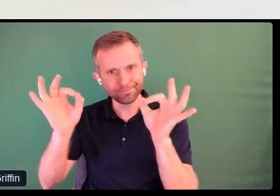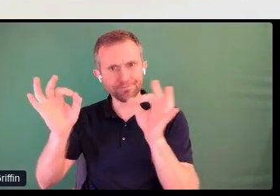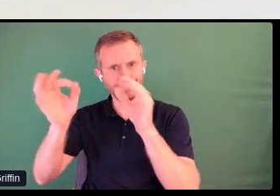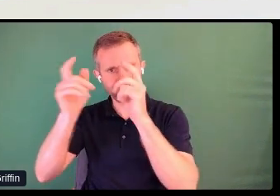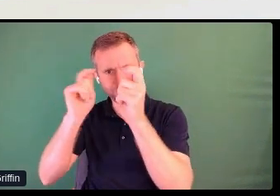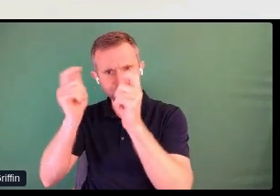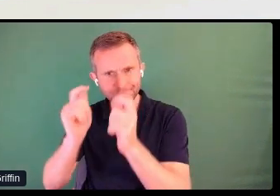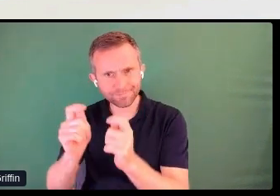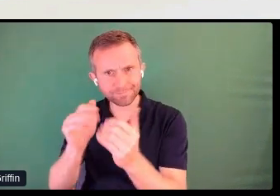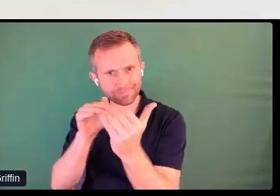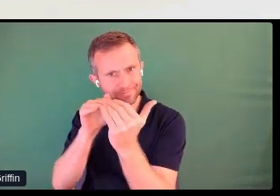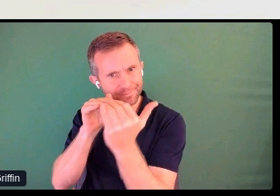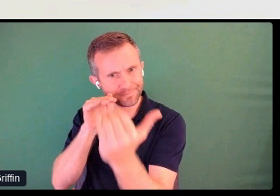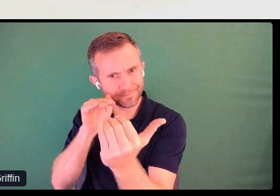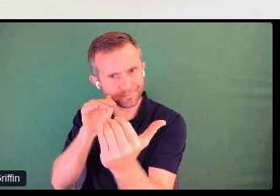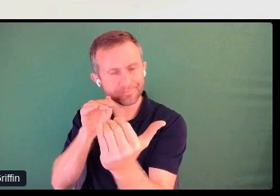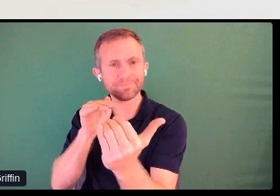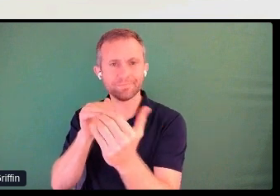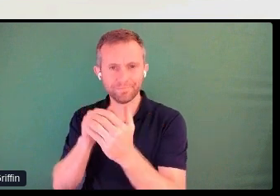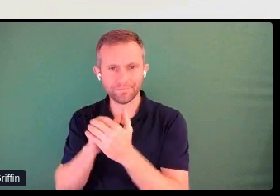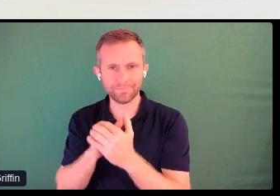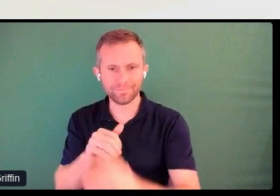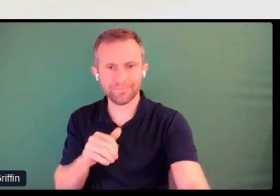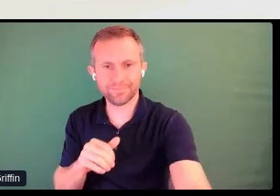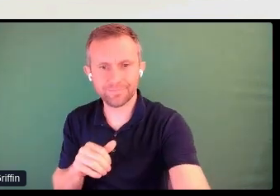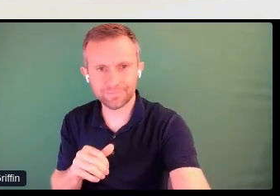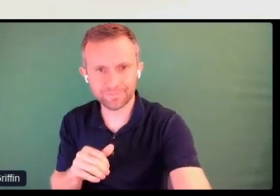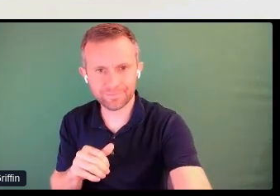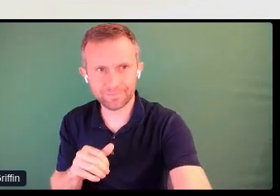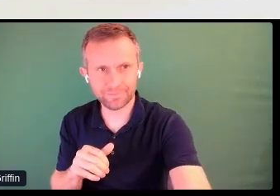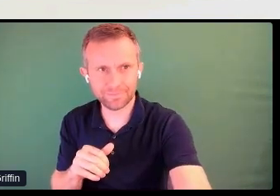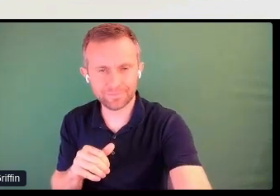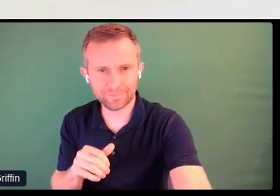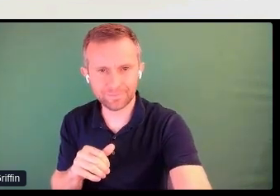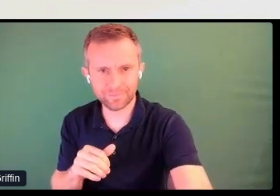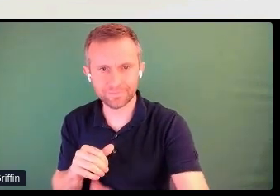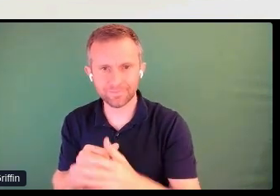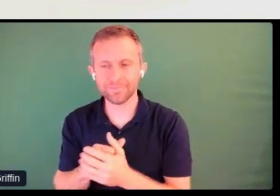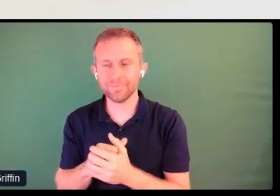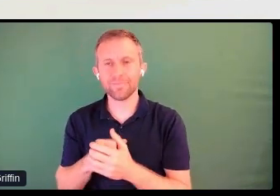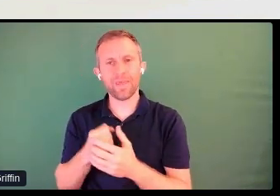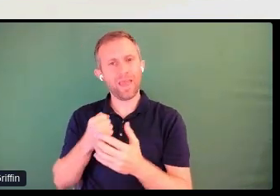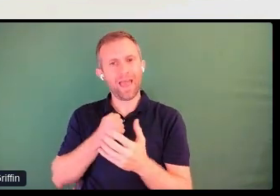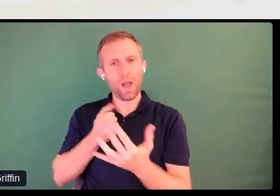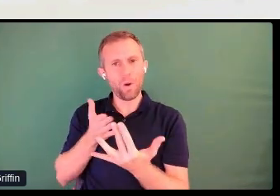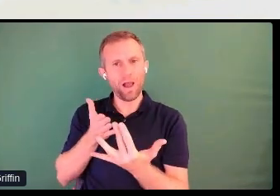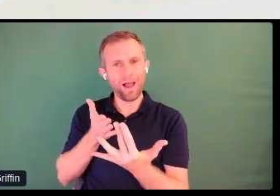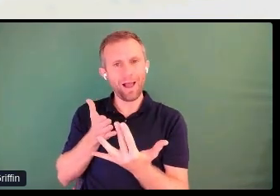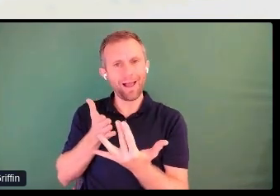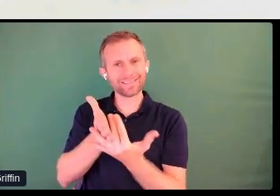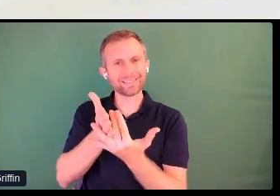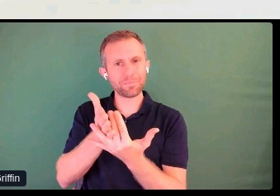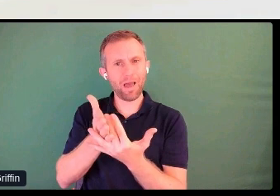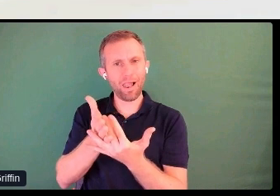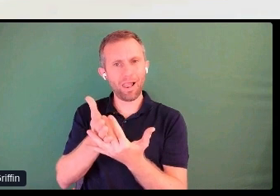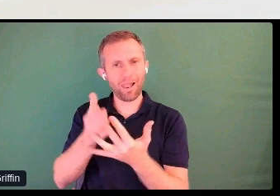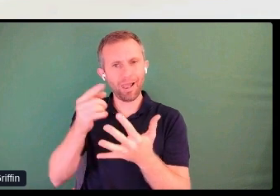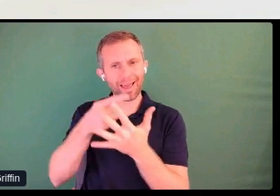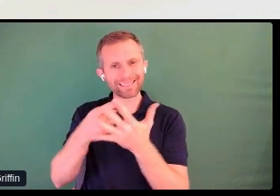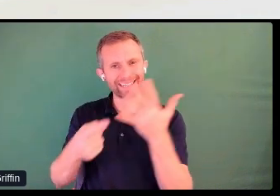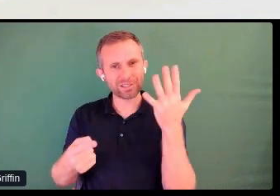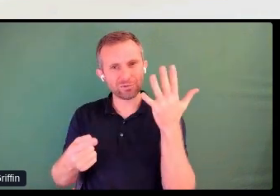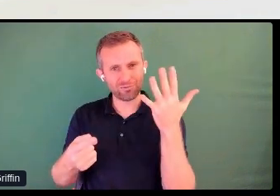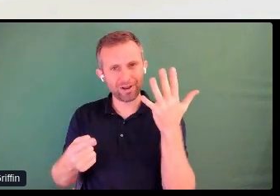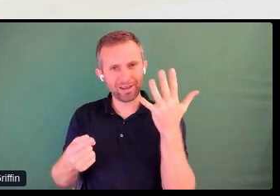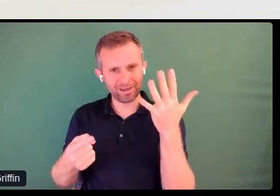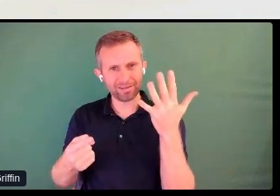put people with disabilities at the center from the very start. Our accessible accessories play a powerful role in creating